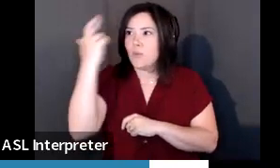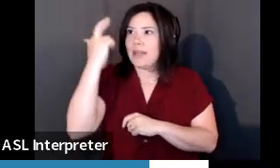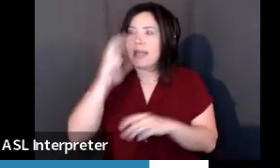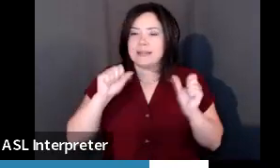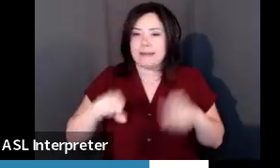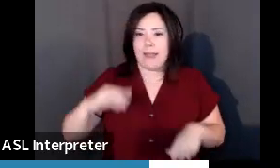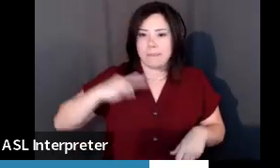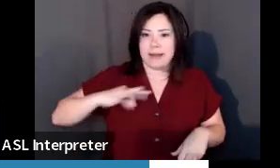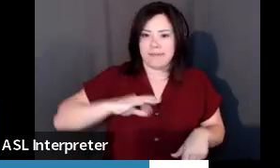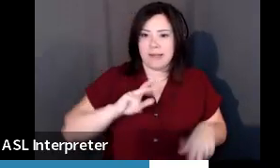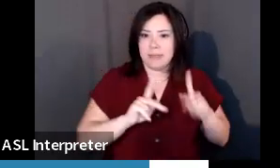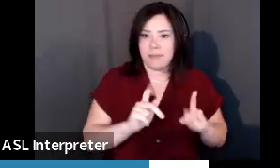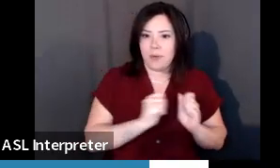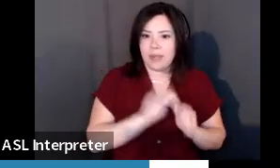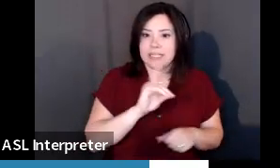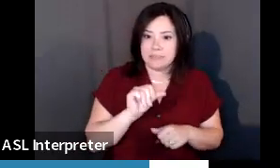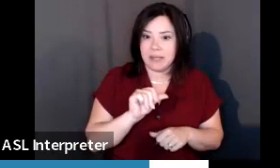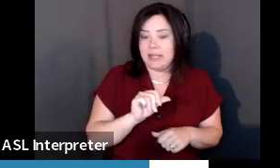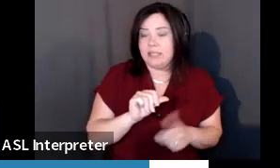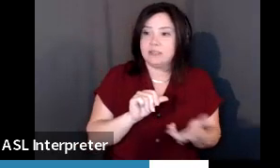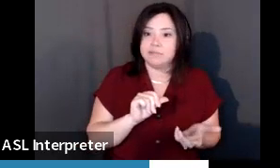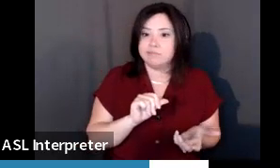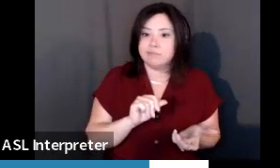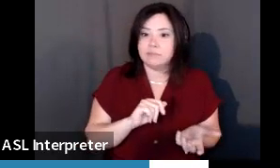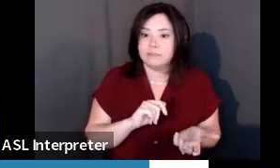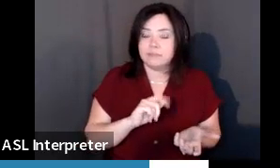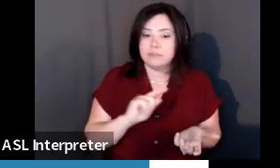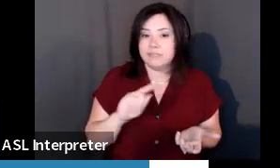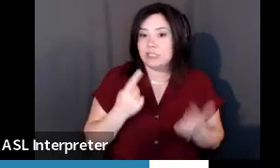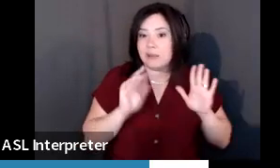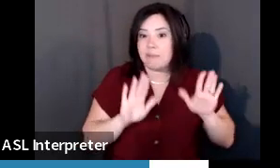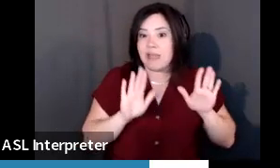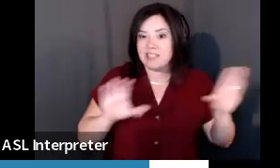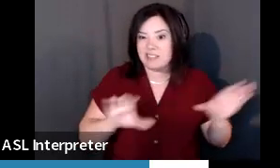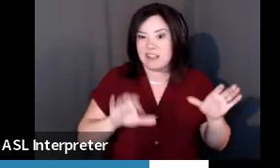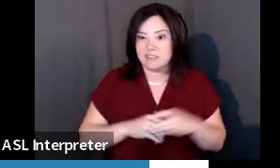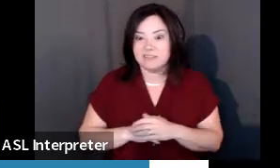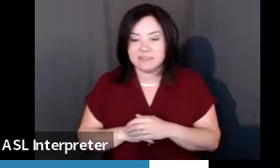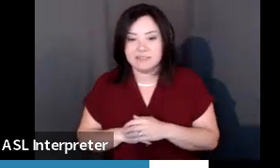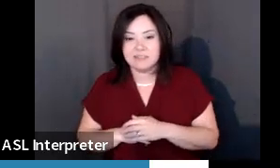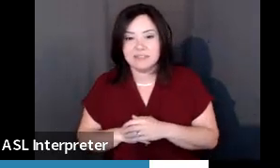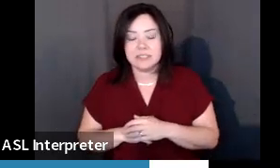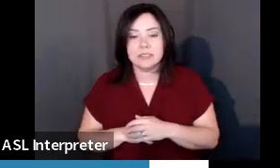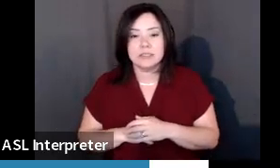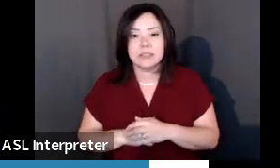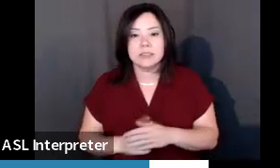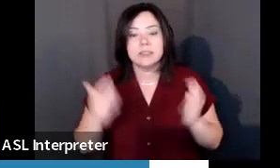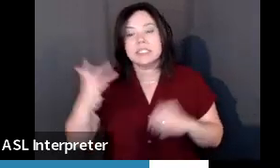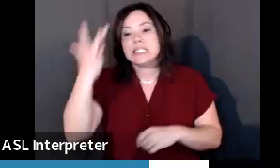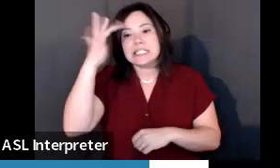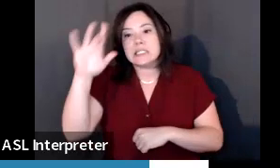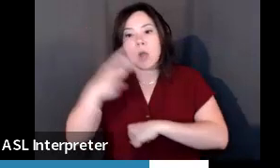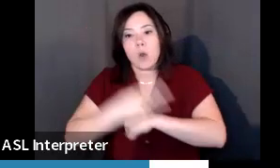beneficial for folks with disabilities, but then it's amazing that it is. So, and then